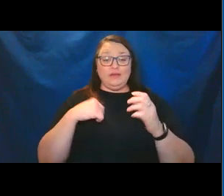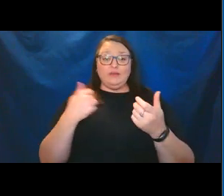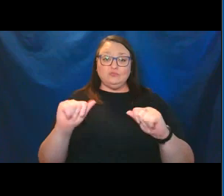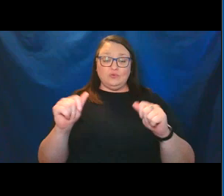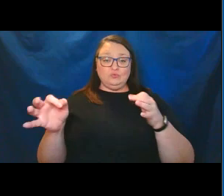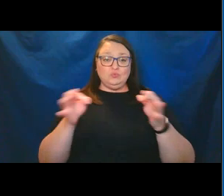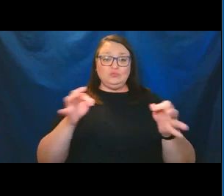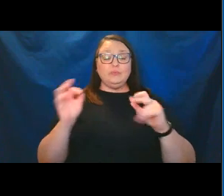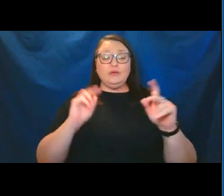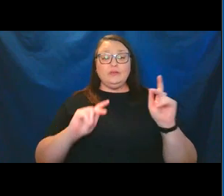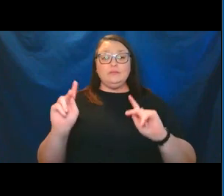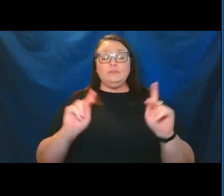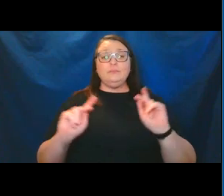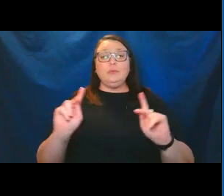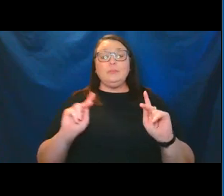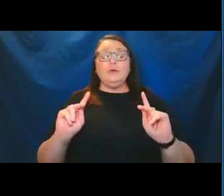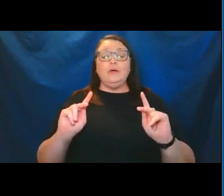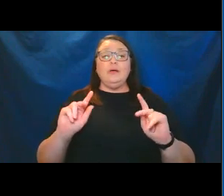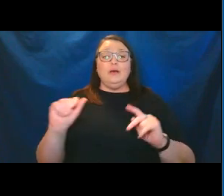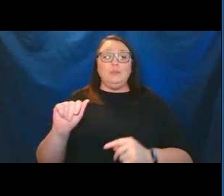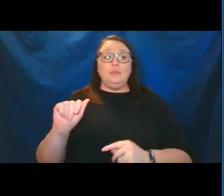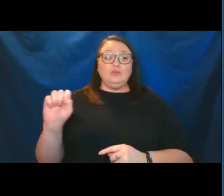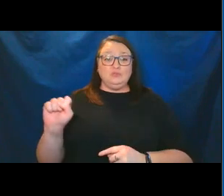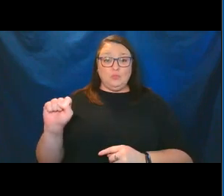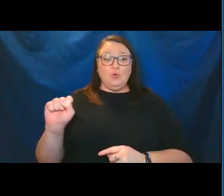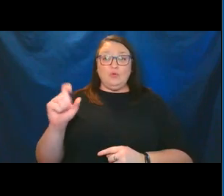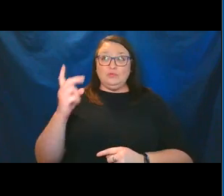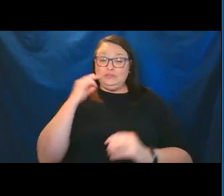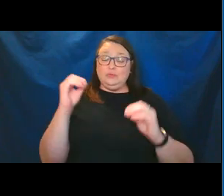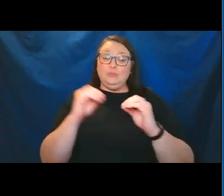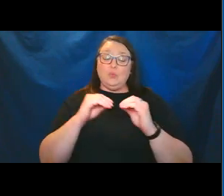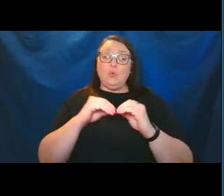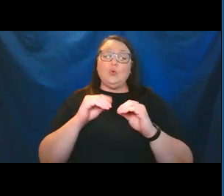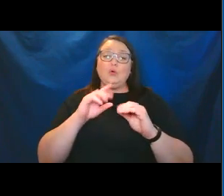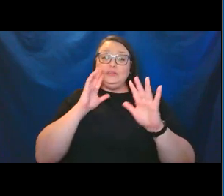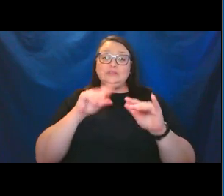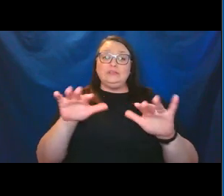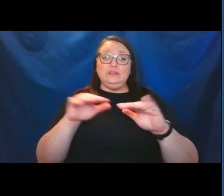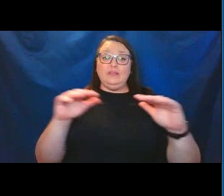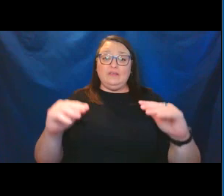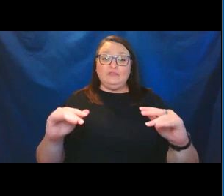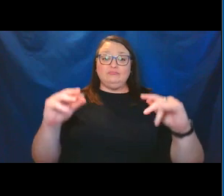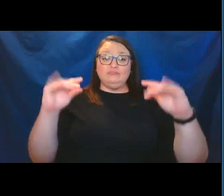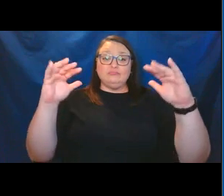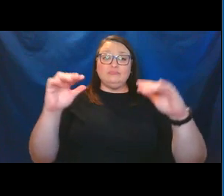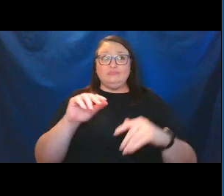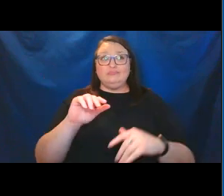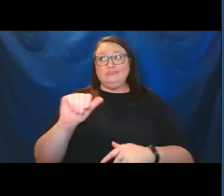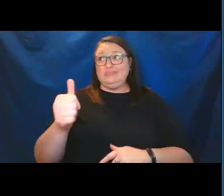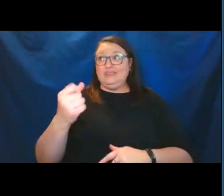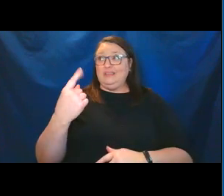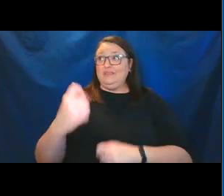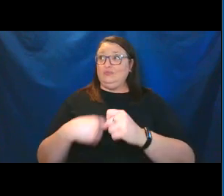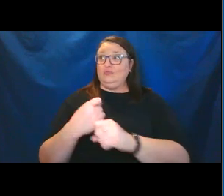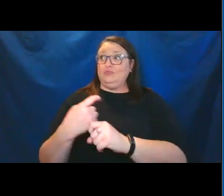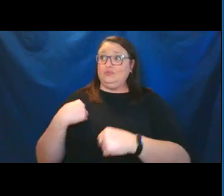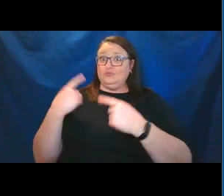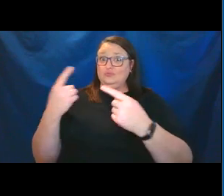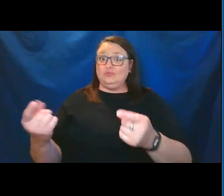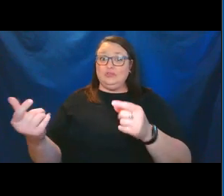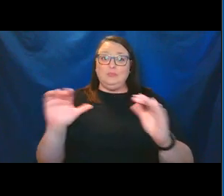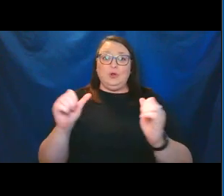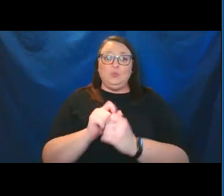people that American Samoa has seen more sea level rise in the past 10, 11 years than we saw in the